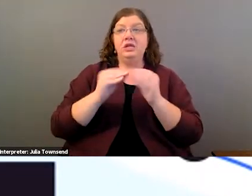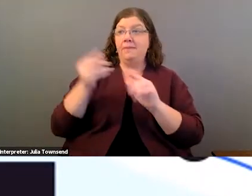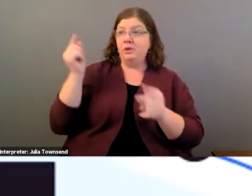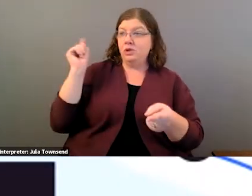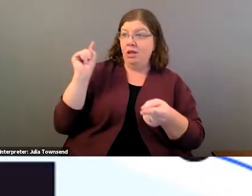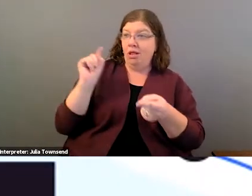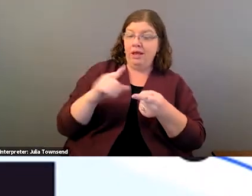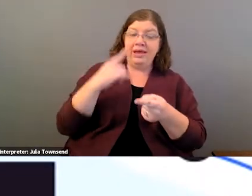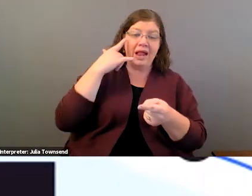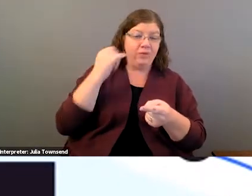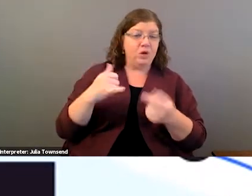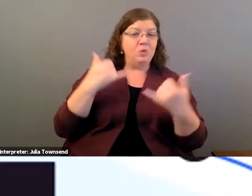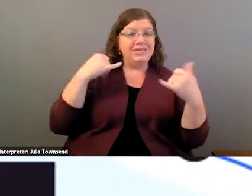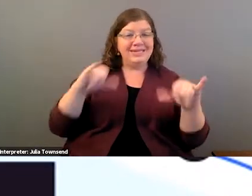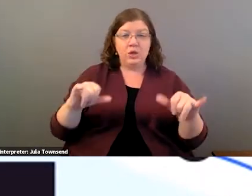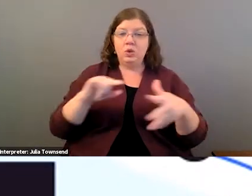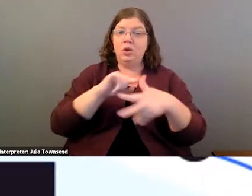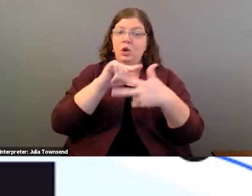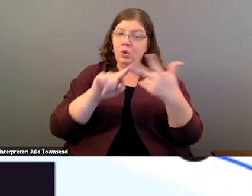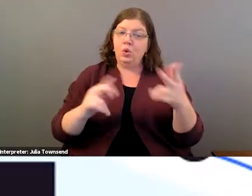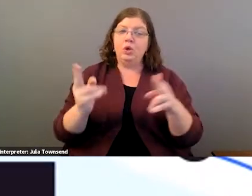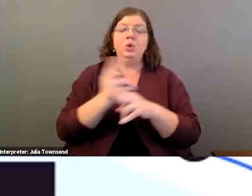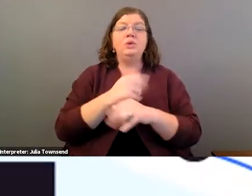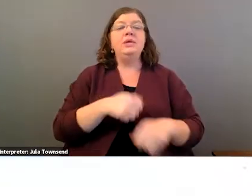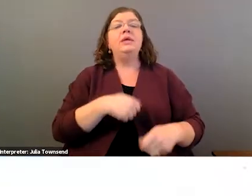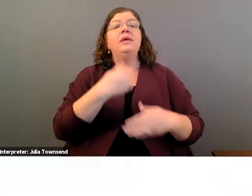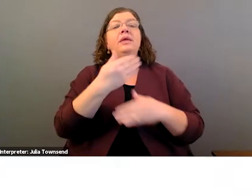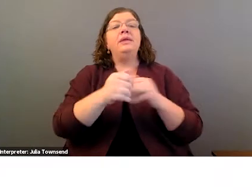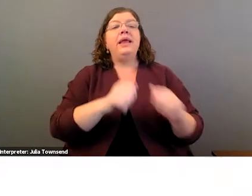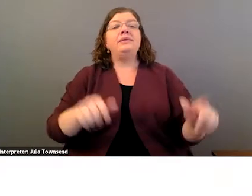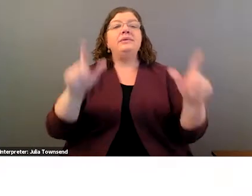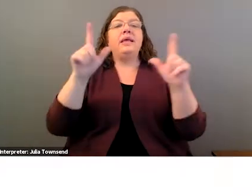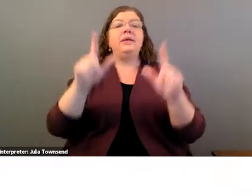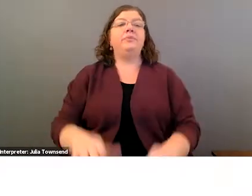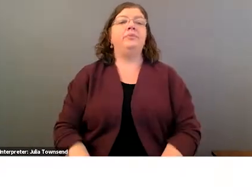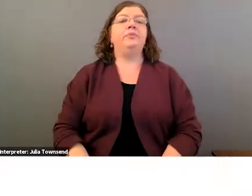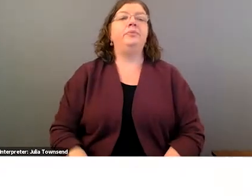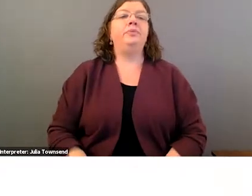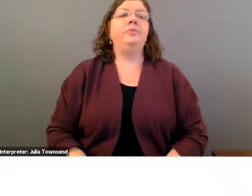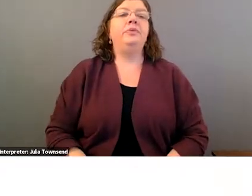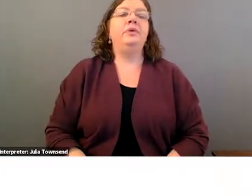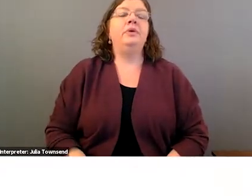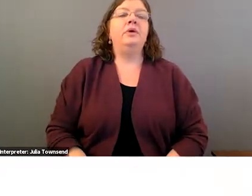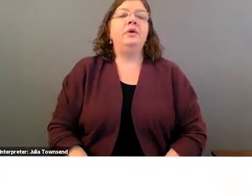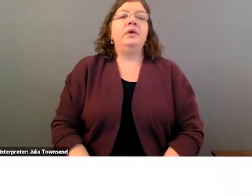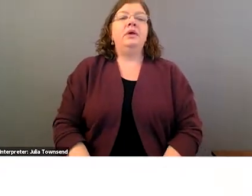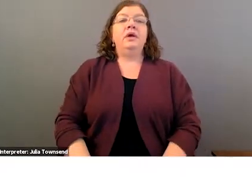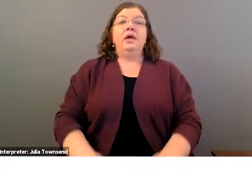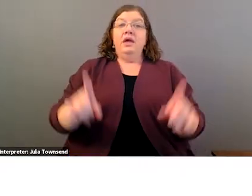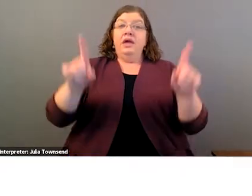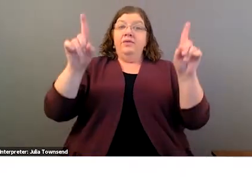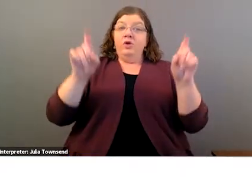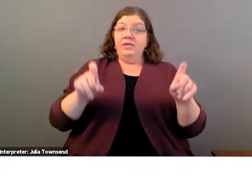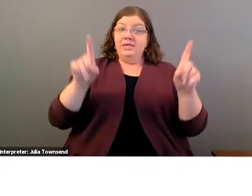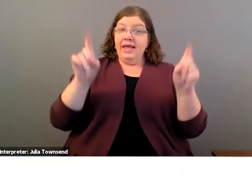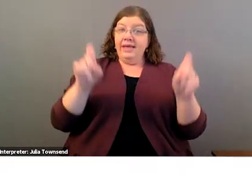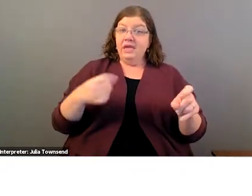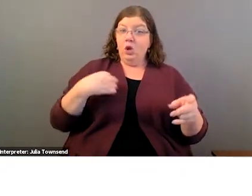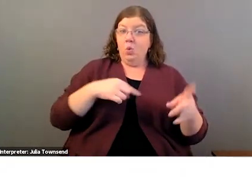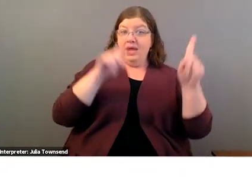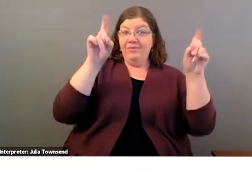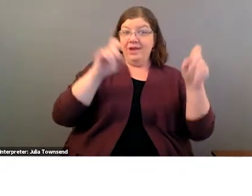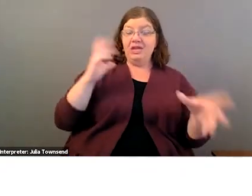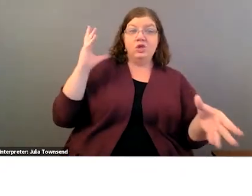have decreased. Next slide, please. So in terms of testing, we've tested a total